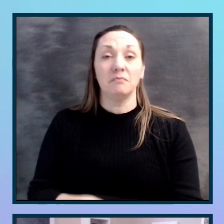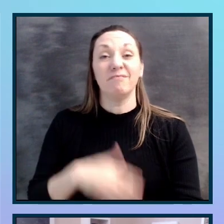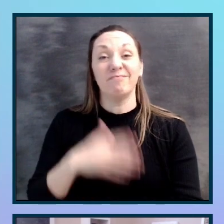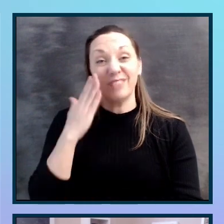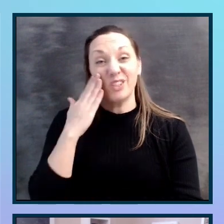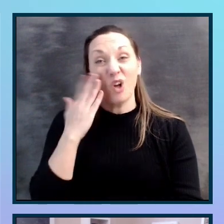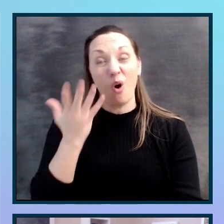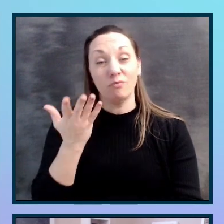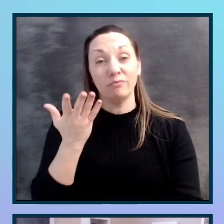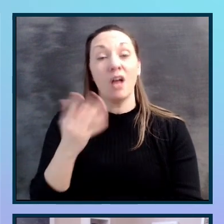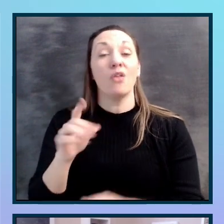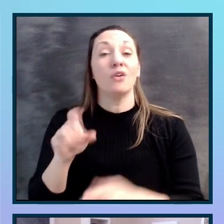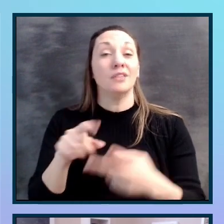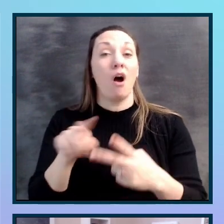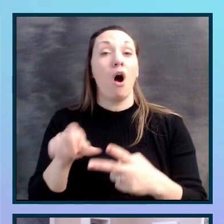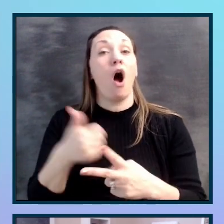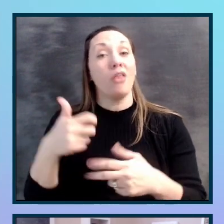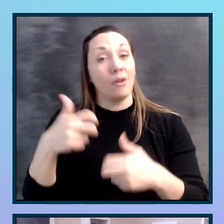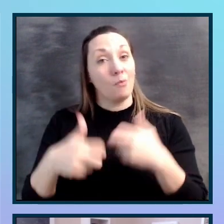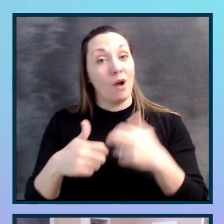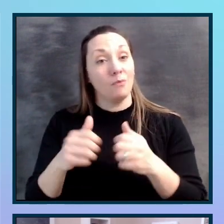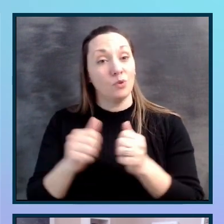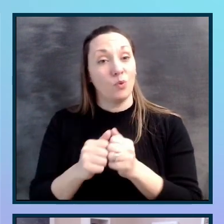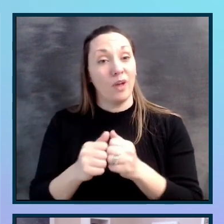There are other problems with inclusive testing.